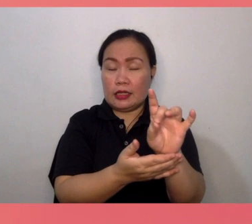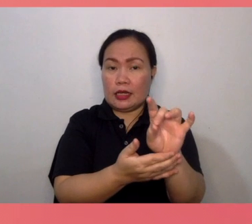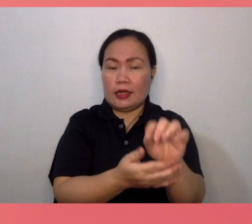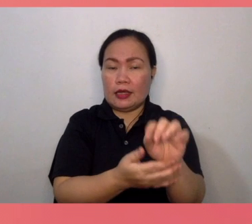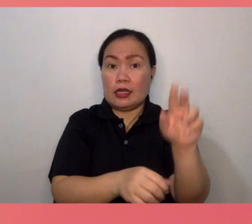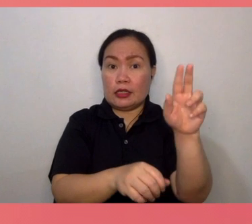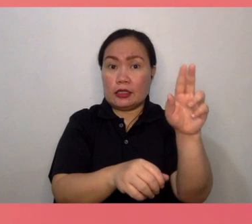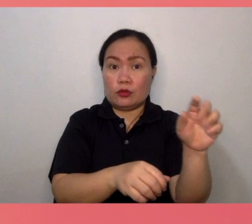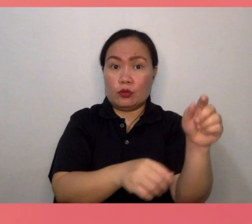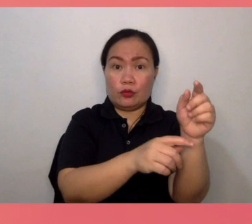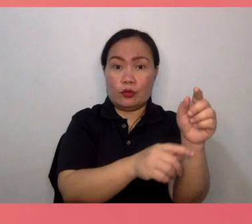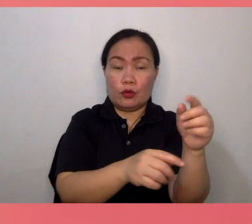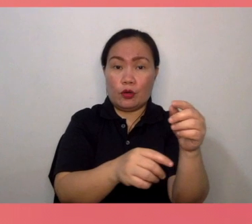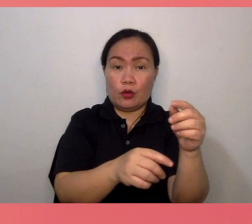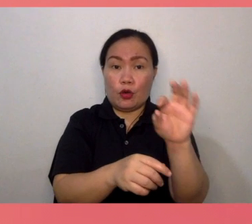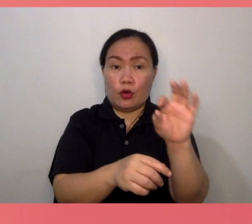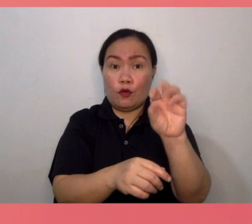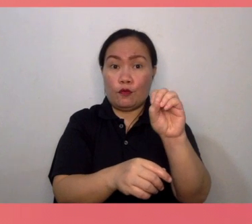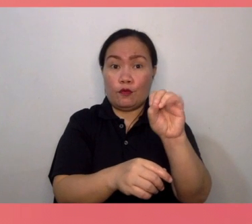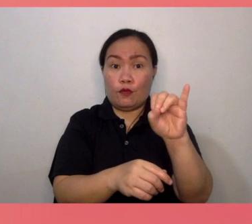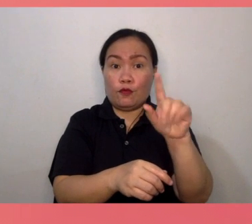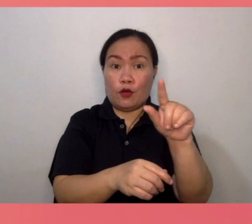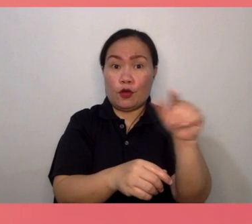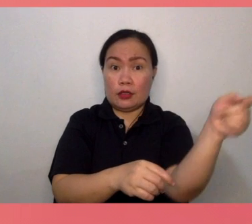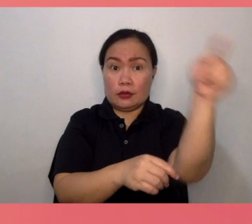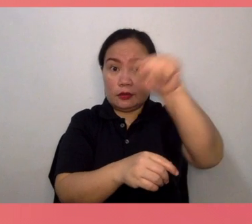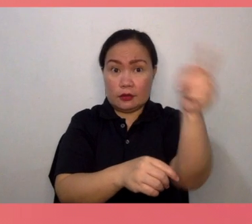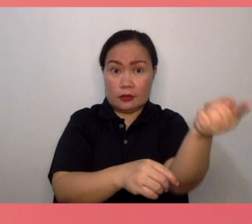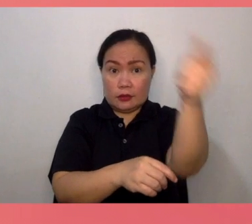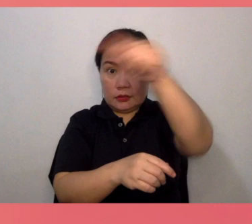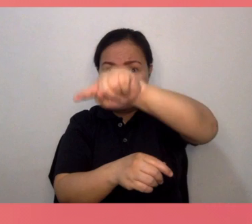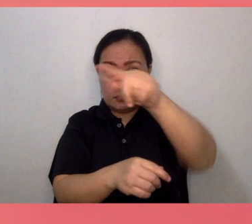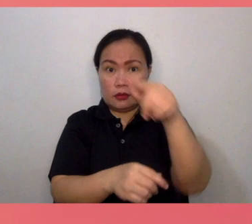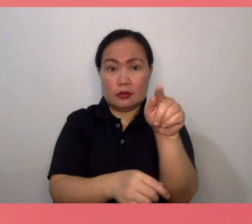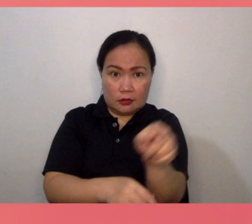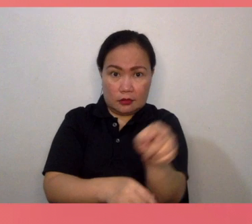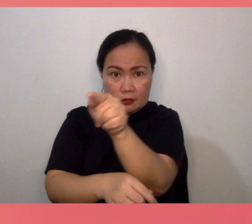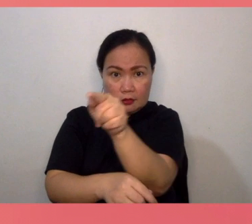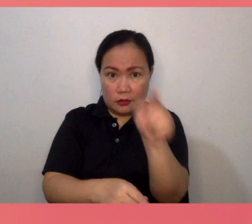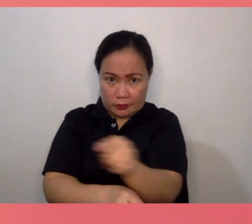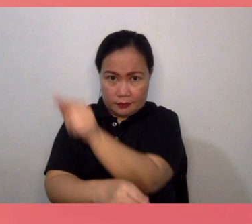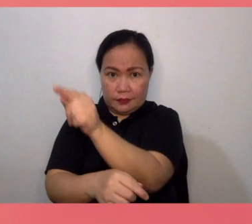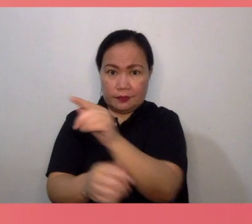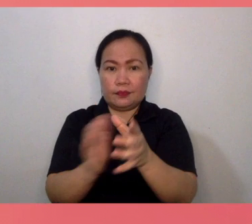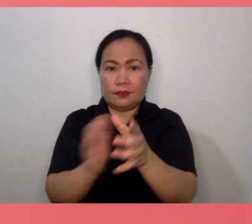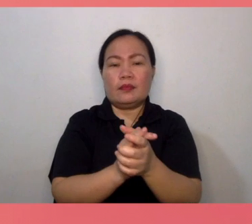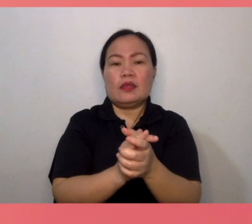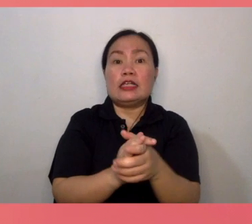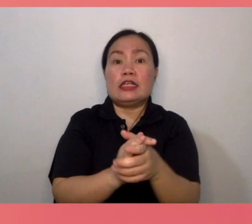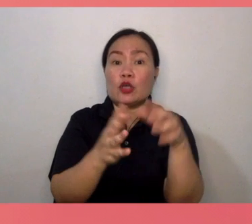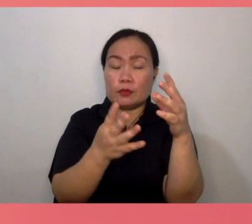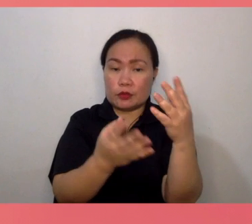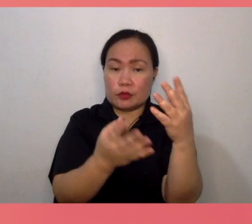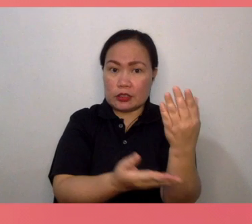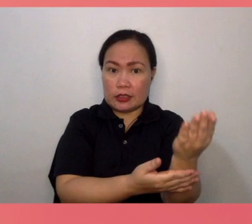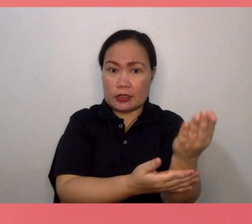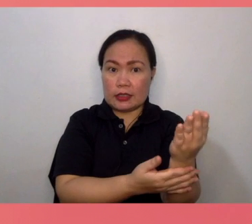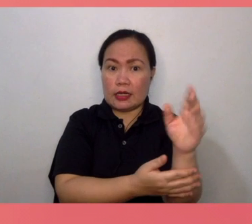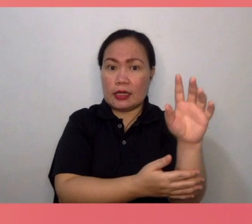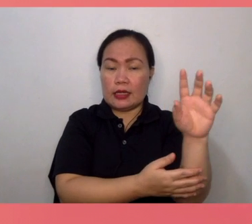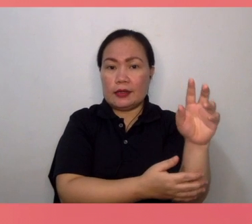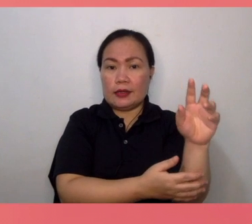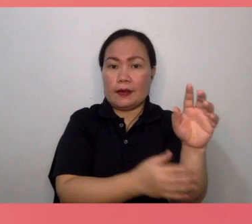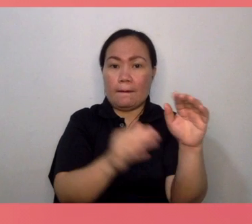method or distributive property. Okay? So, 12x squared plus 7x plus 1 is equal